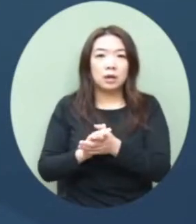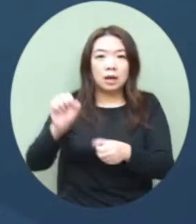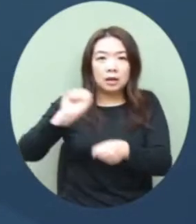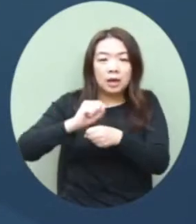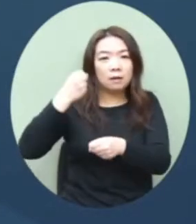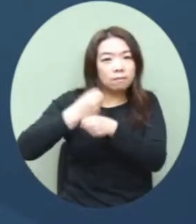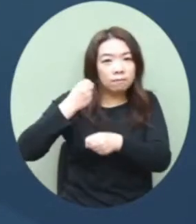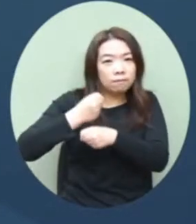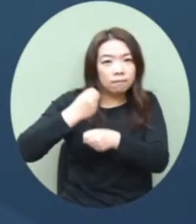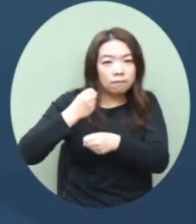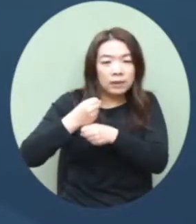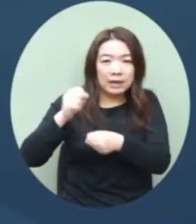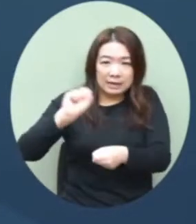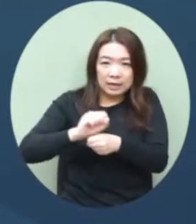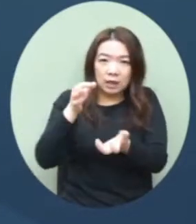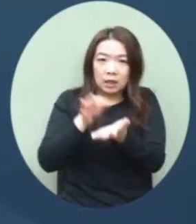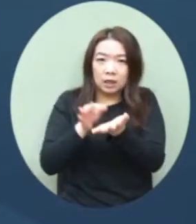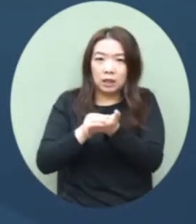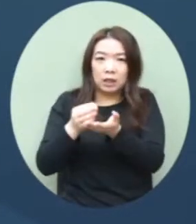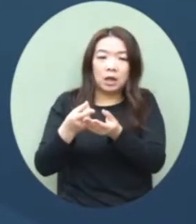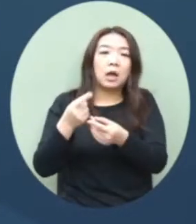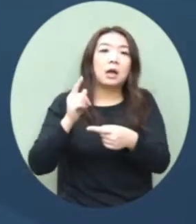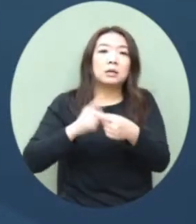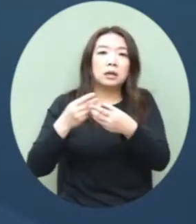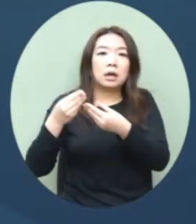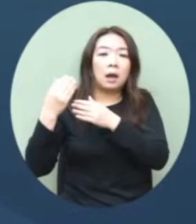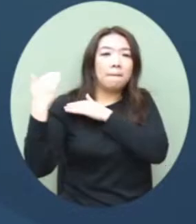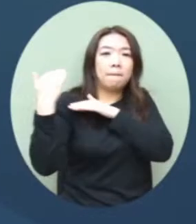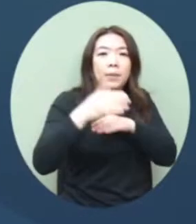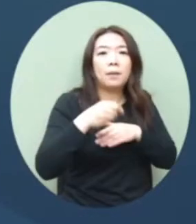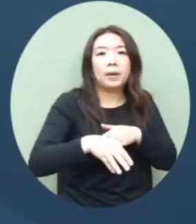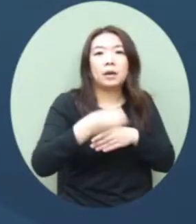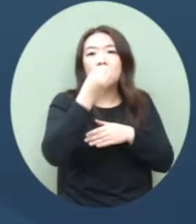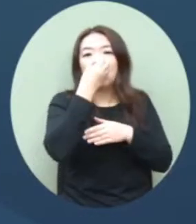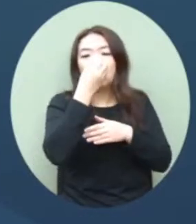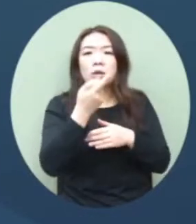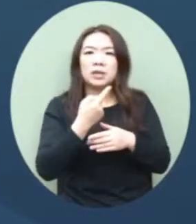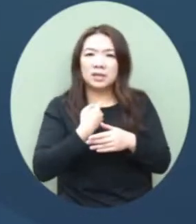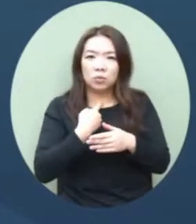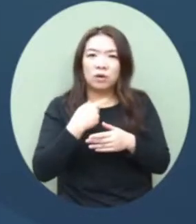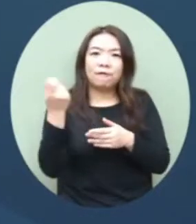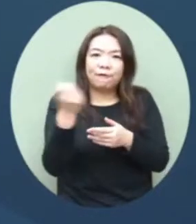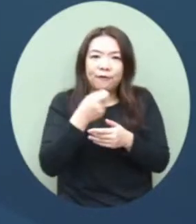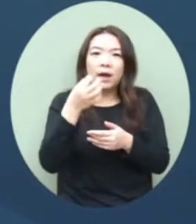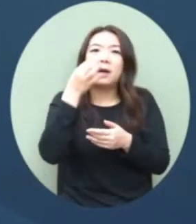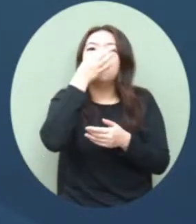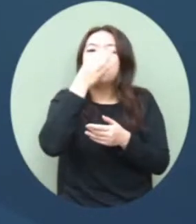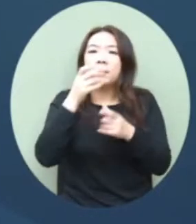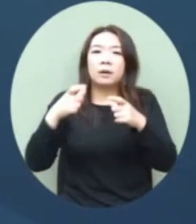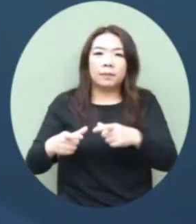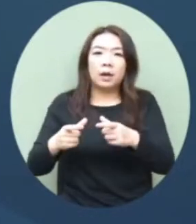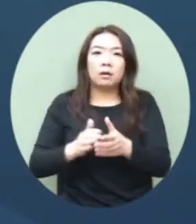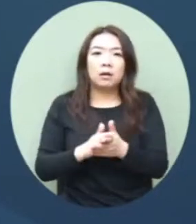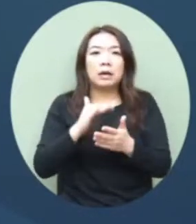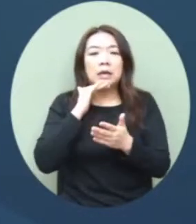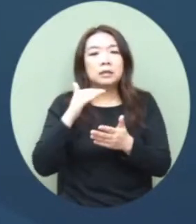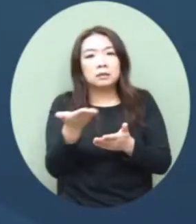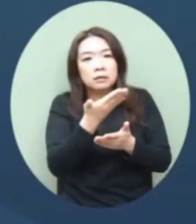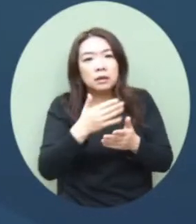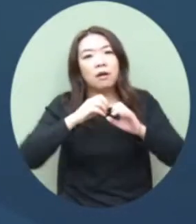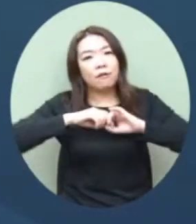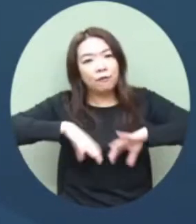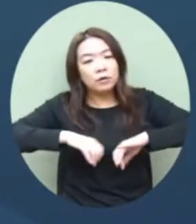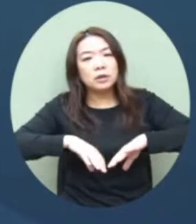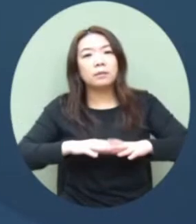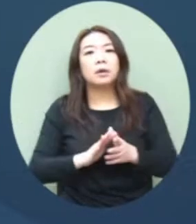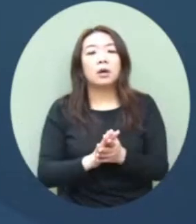has undertaken to ask the supplier to work overtime to supply all the rapid test